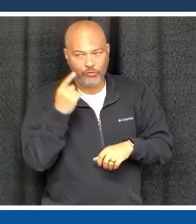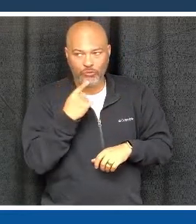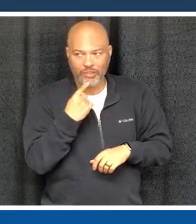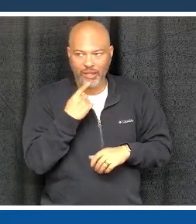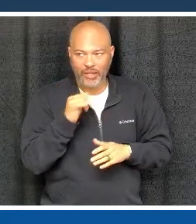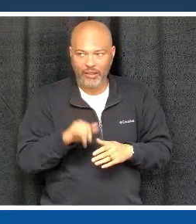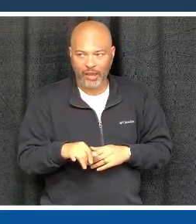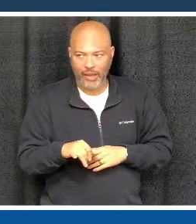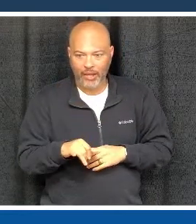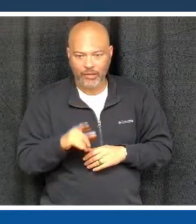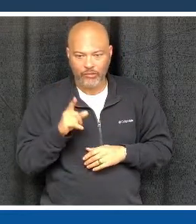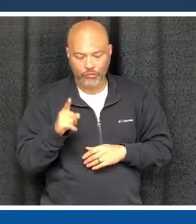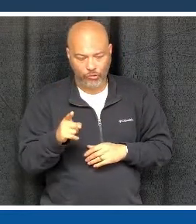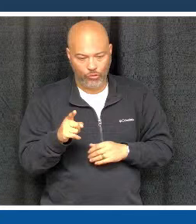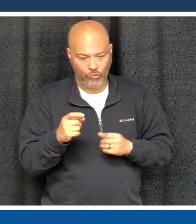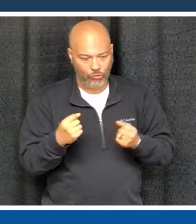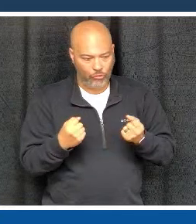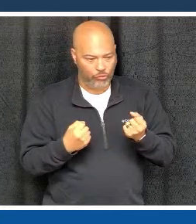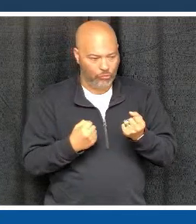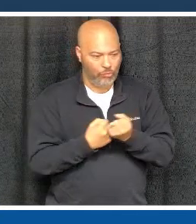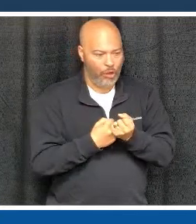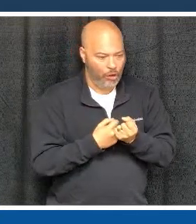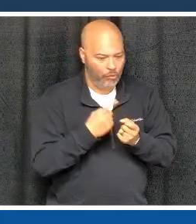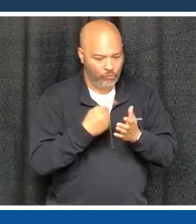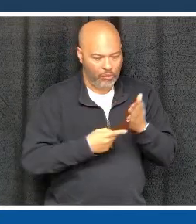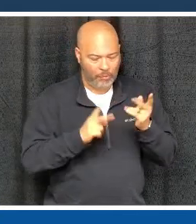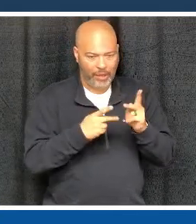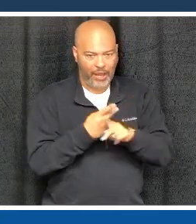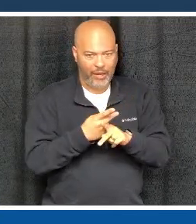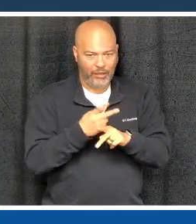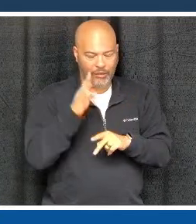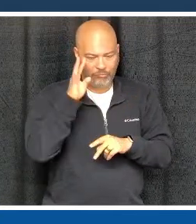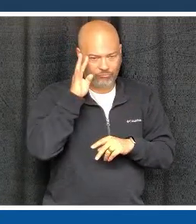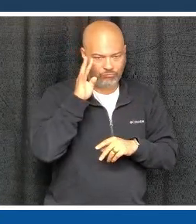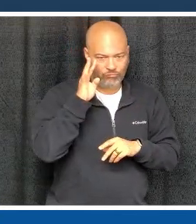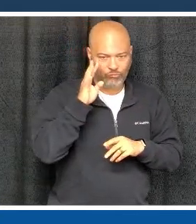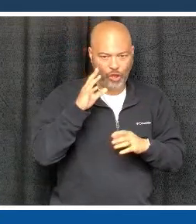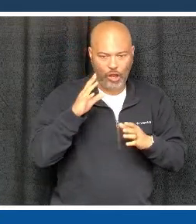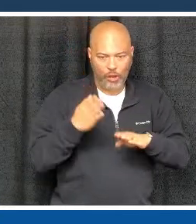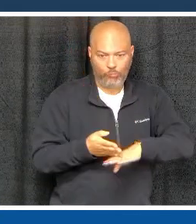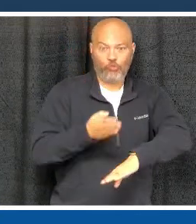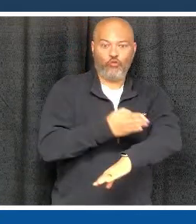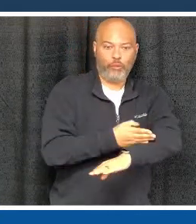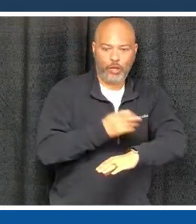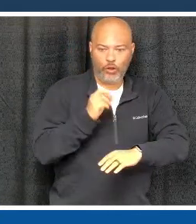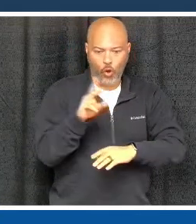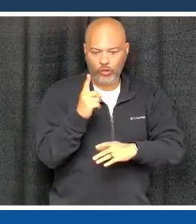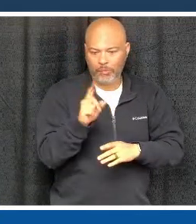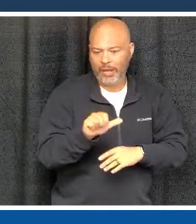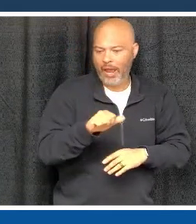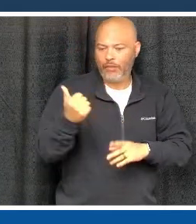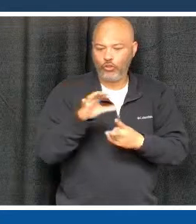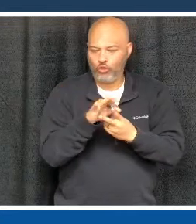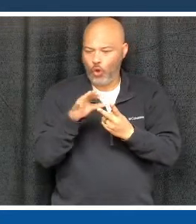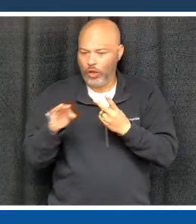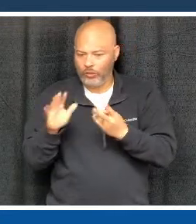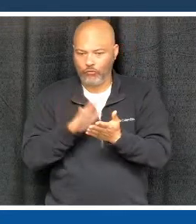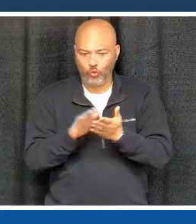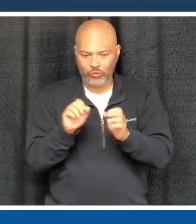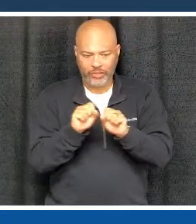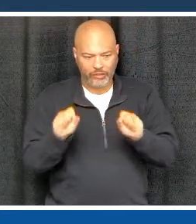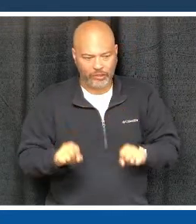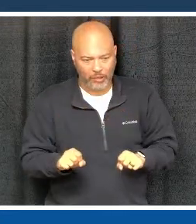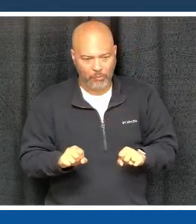that you're for some type of innovation or alternative to the school